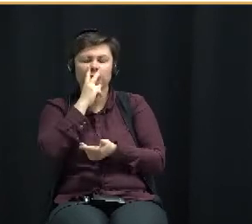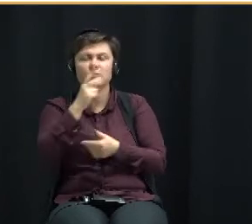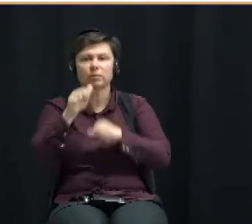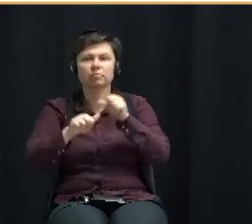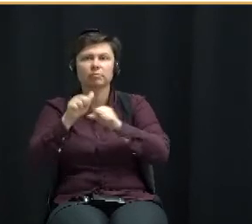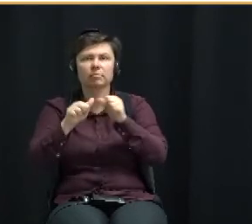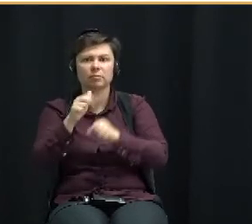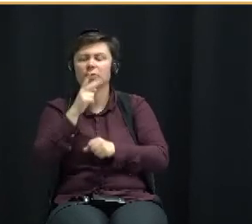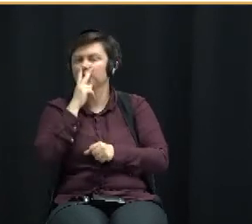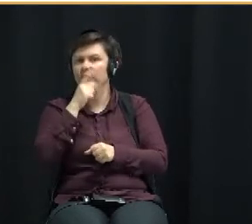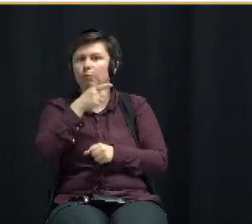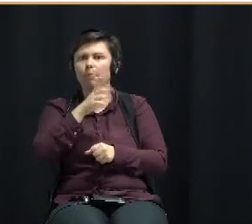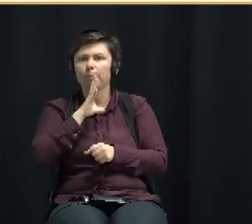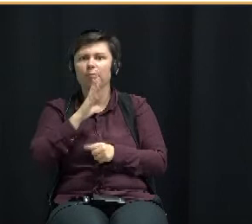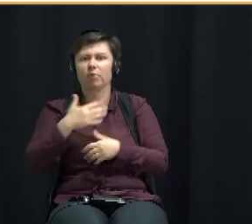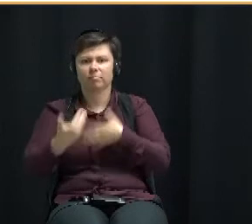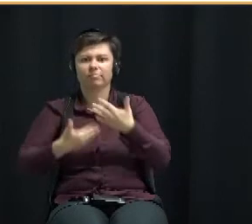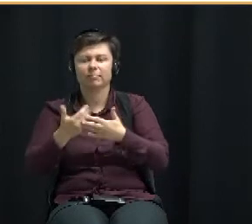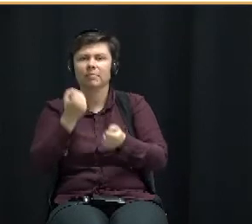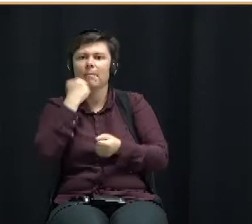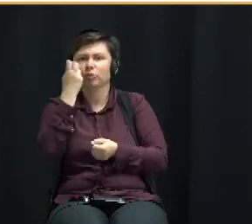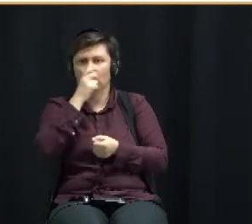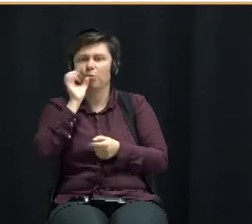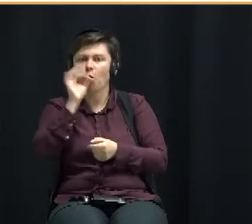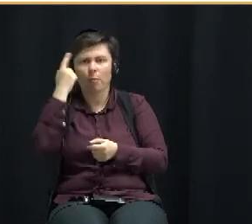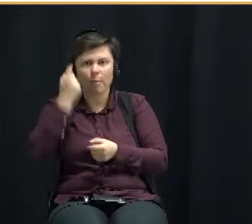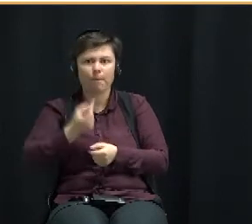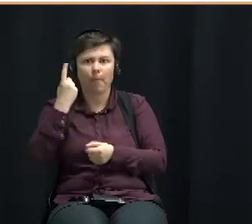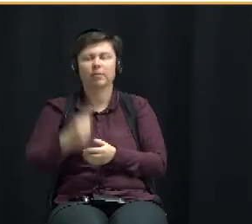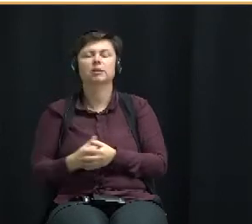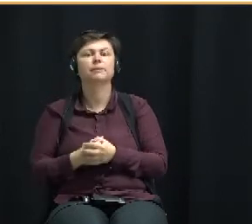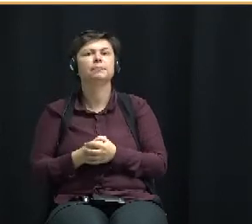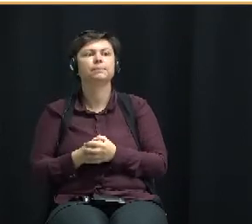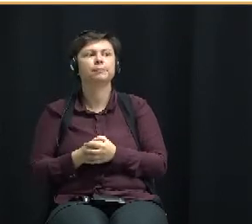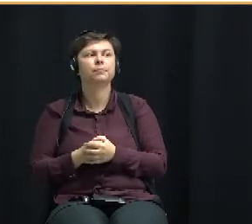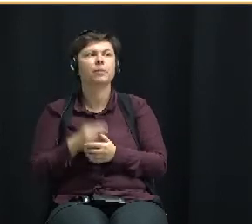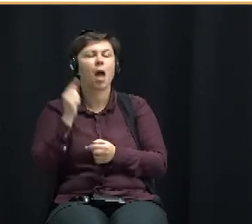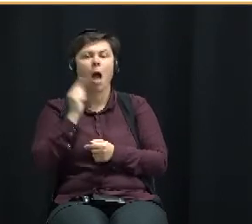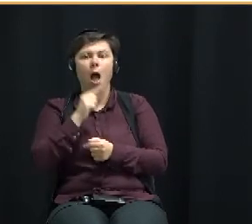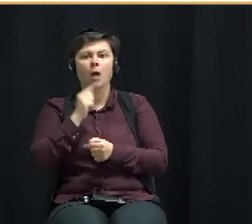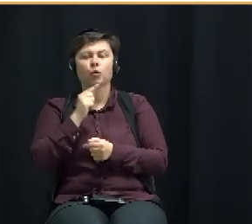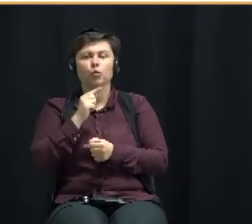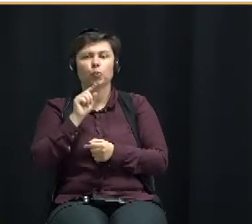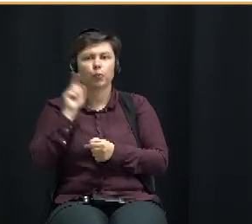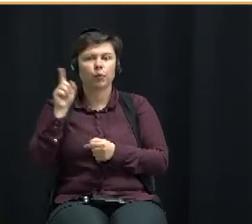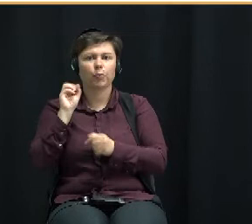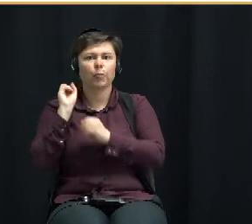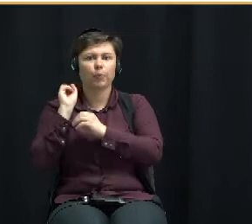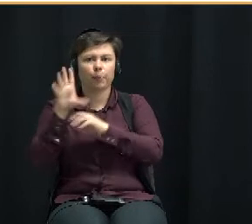if you can move to the next slide, please. Yeah. Yeah, this is just another visual of it. It's about